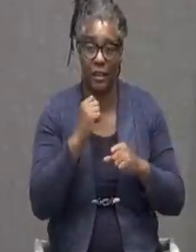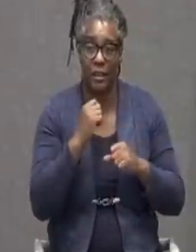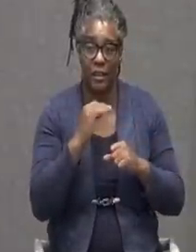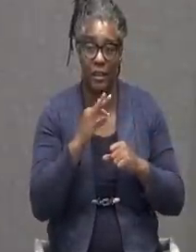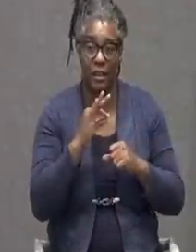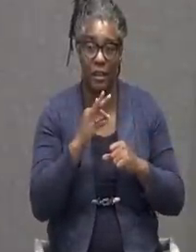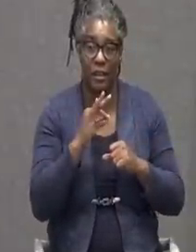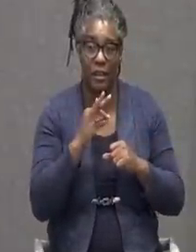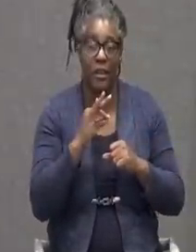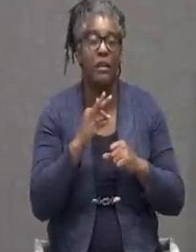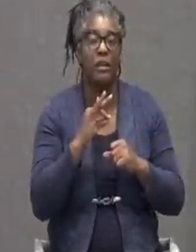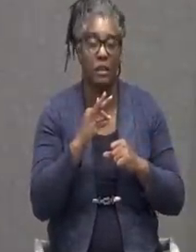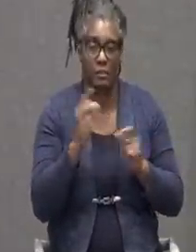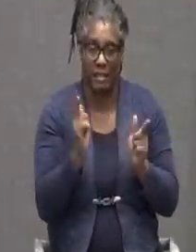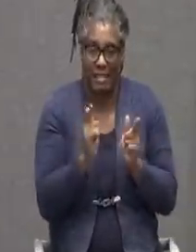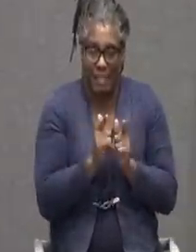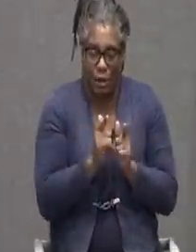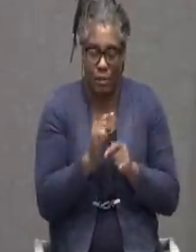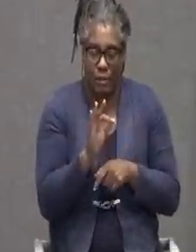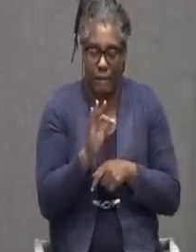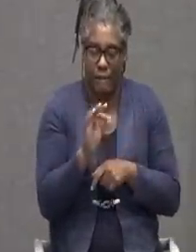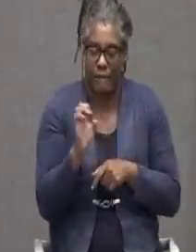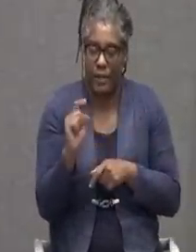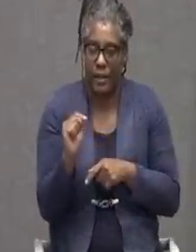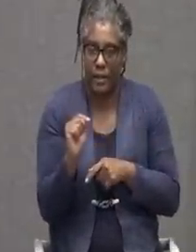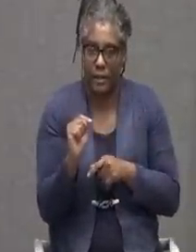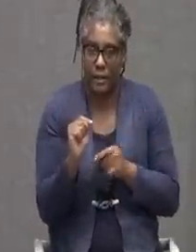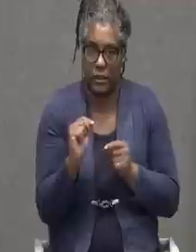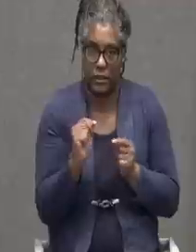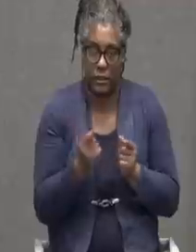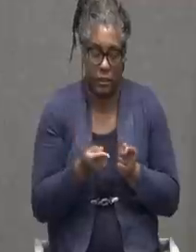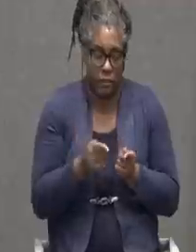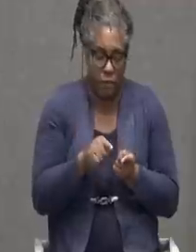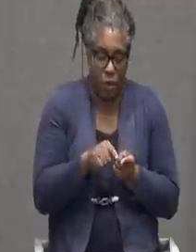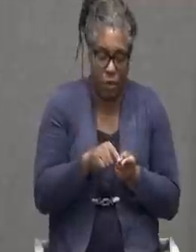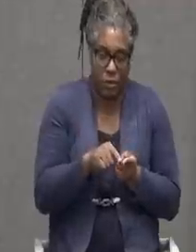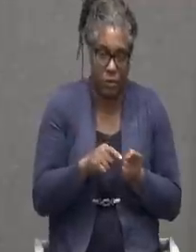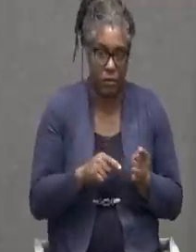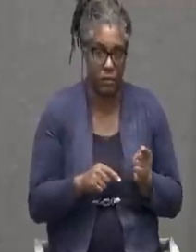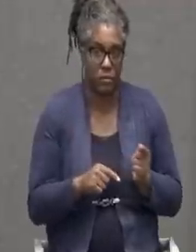just fold over just a tiny foot of the paper.